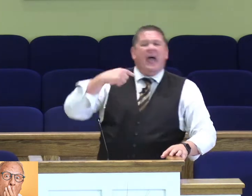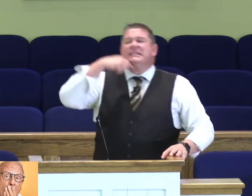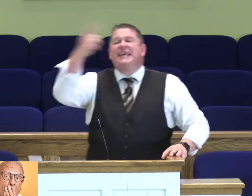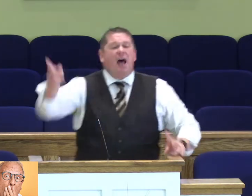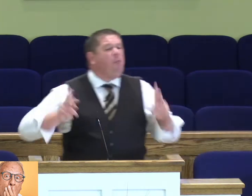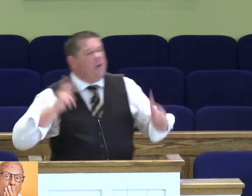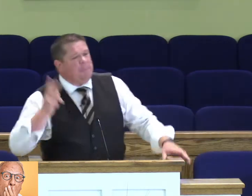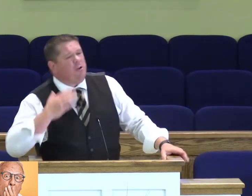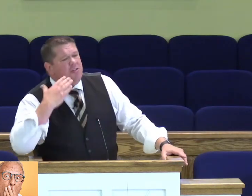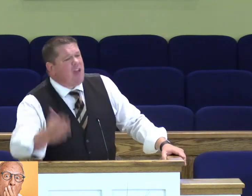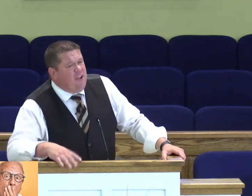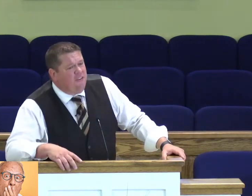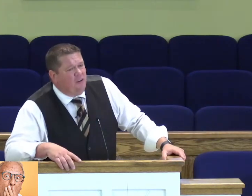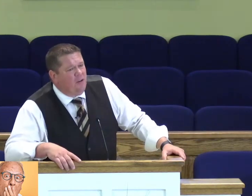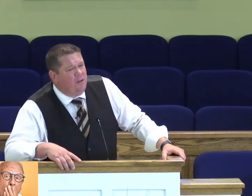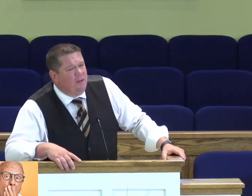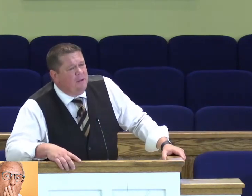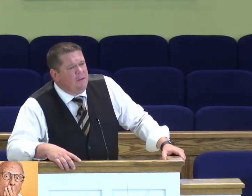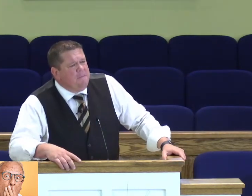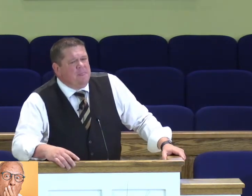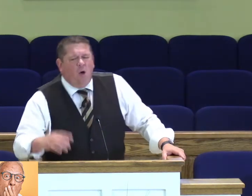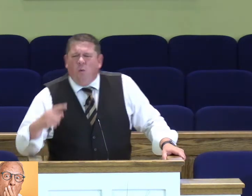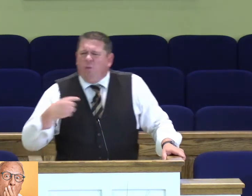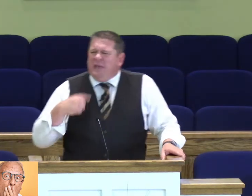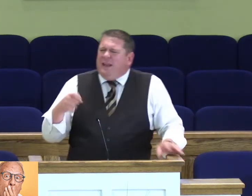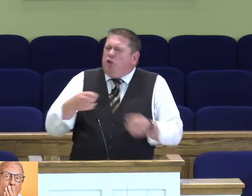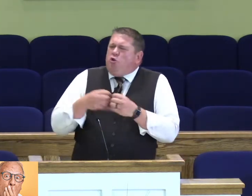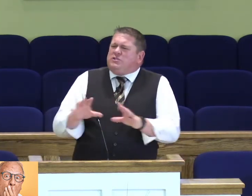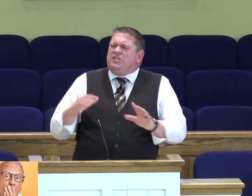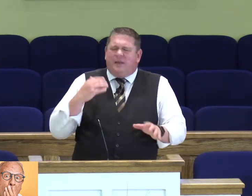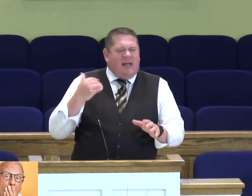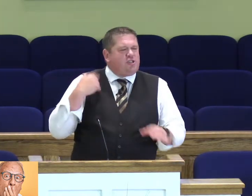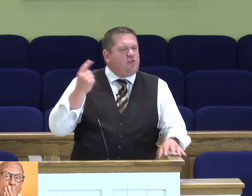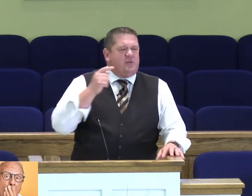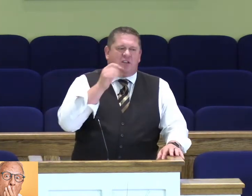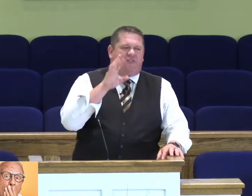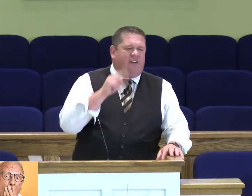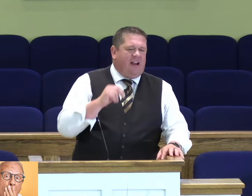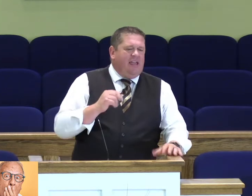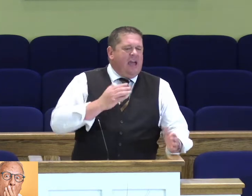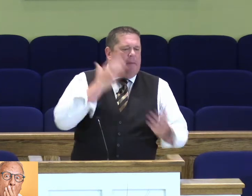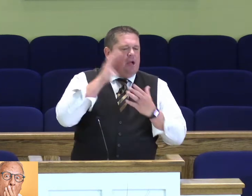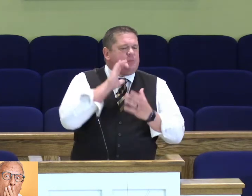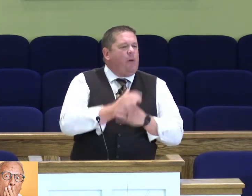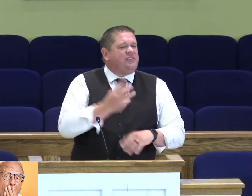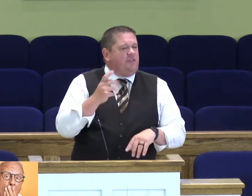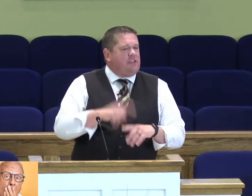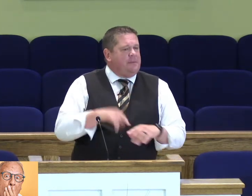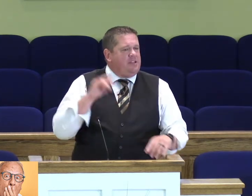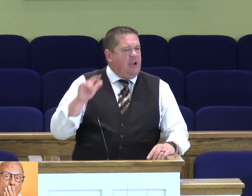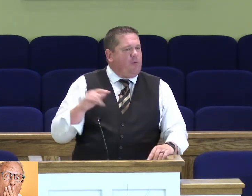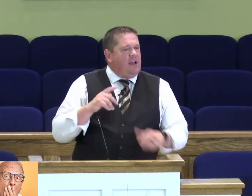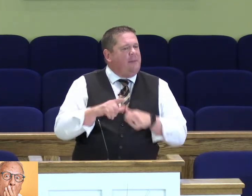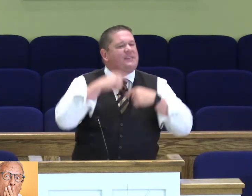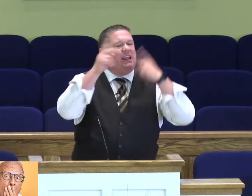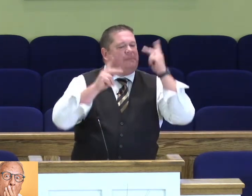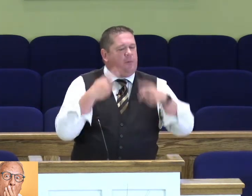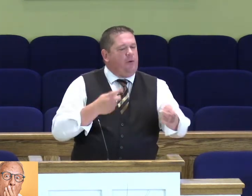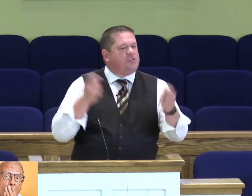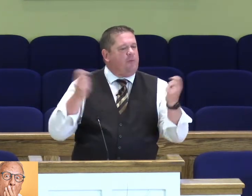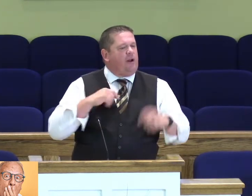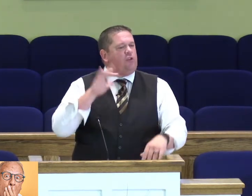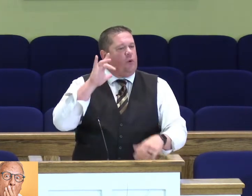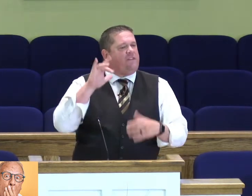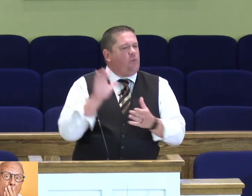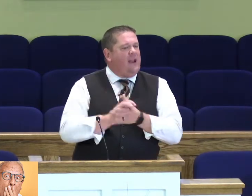sometimes and tell people you're thankful. We need to lose this. Last Tuesday was a little fun. I embarrassed my wife several times at the airport. I kept telling